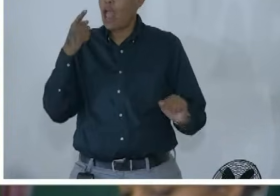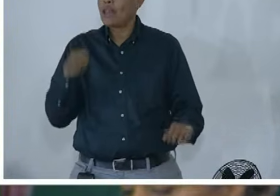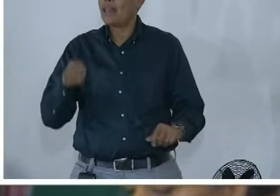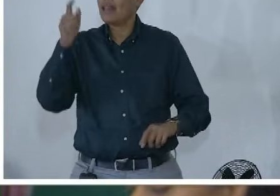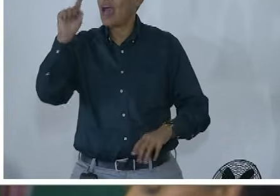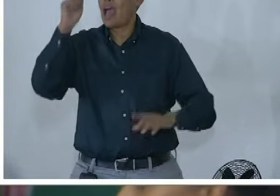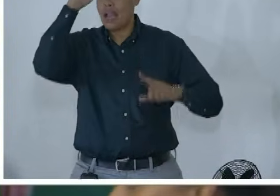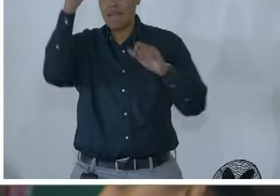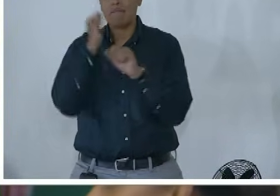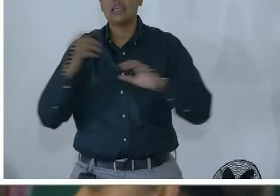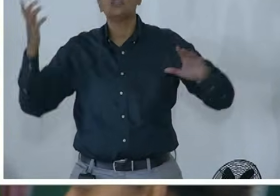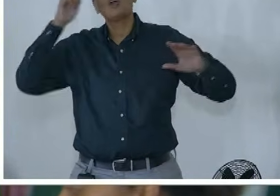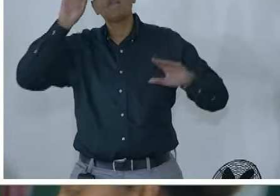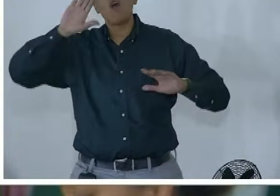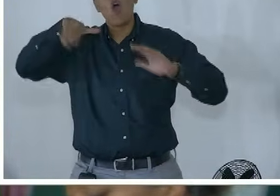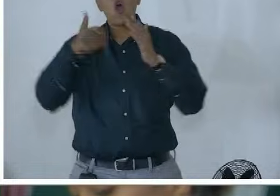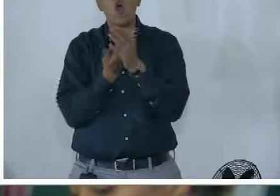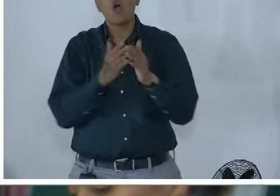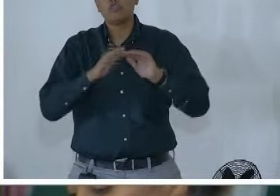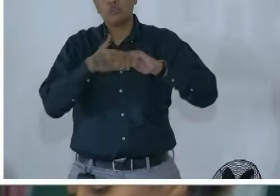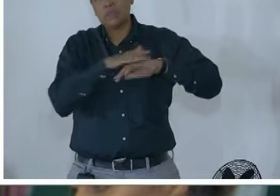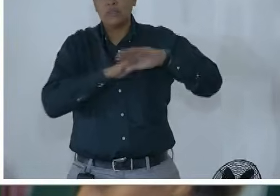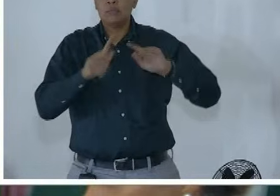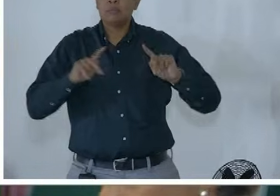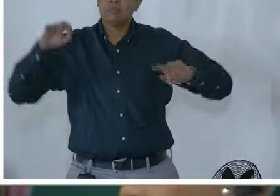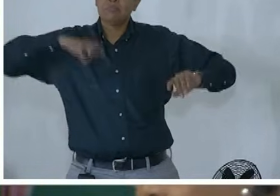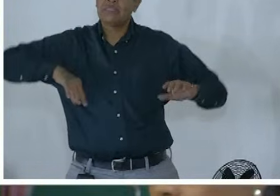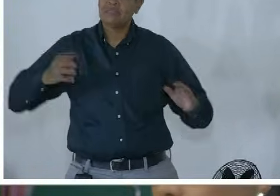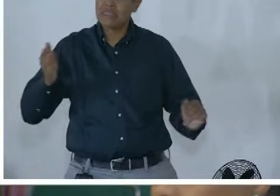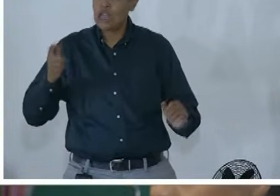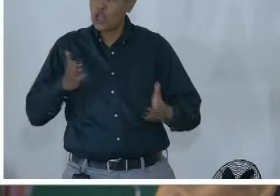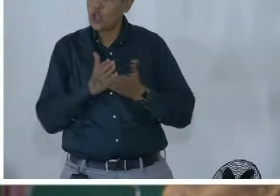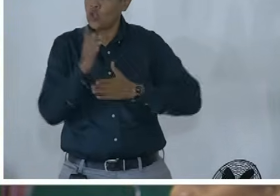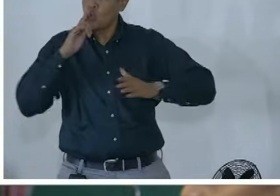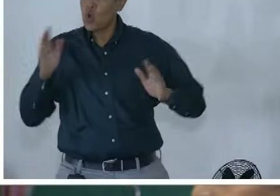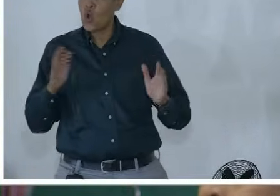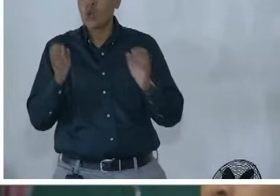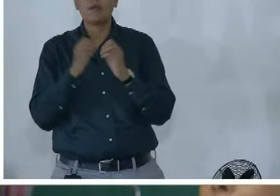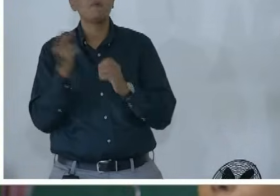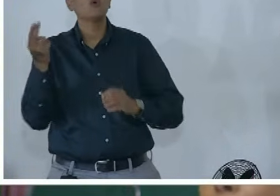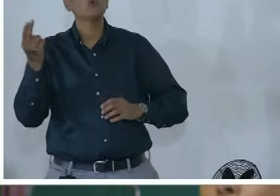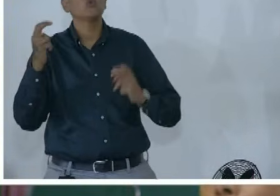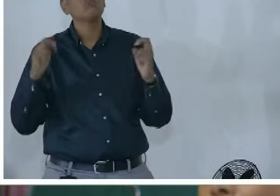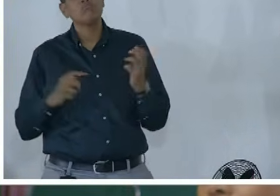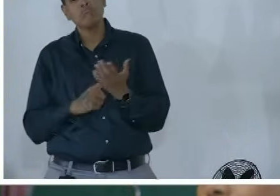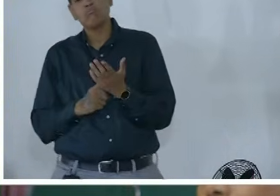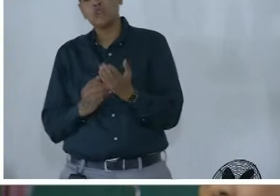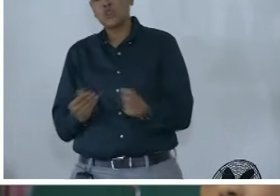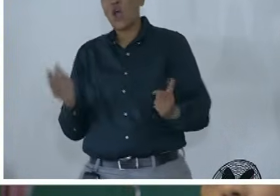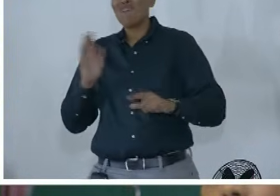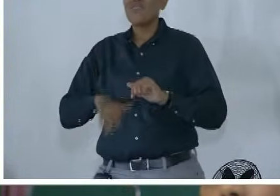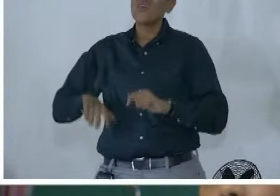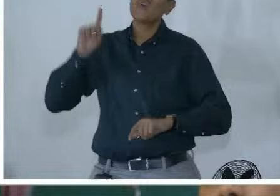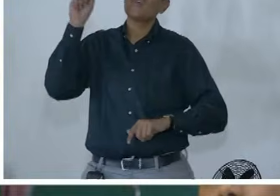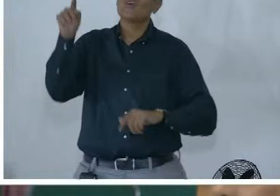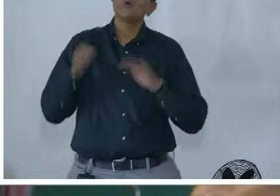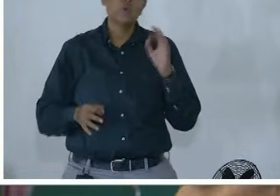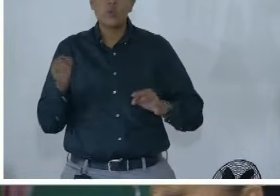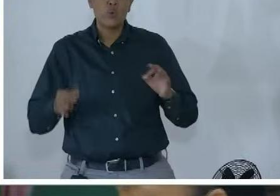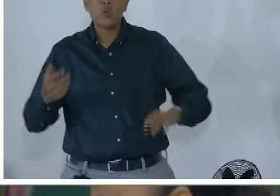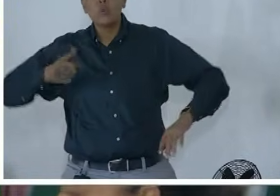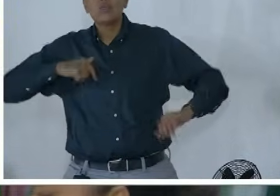that vision for our country. By encouraging greater use of mediation, we